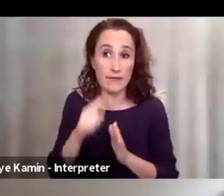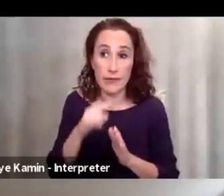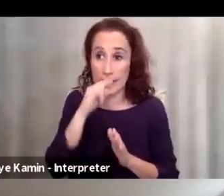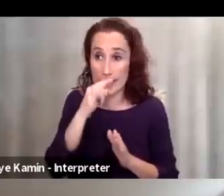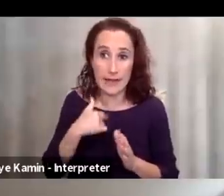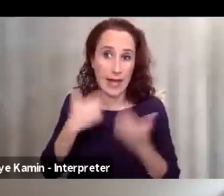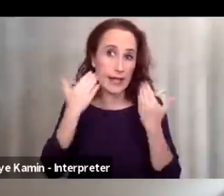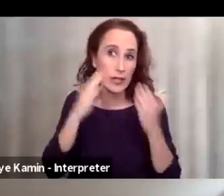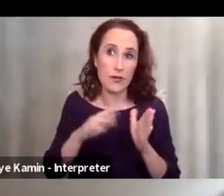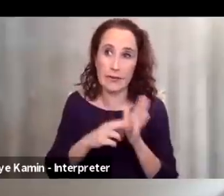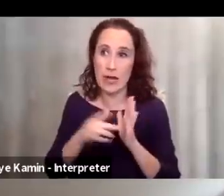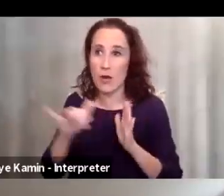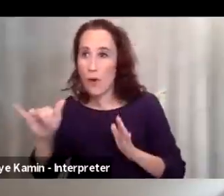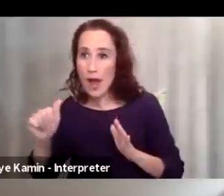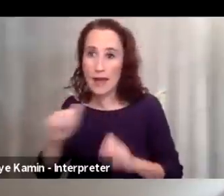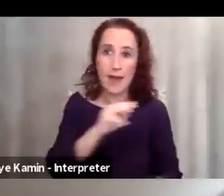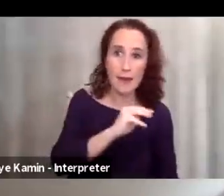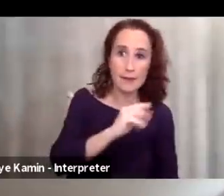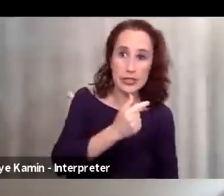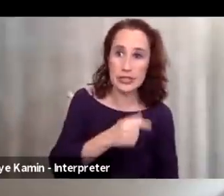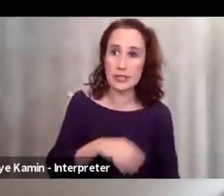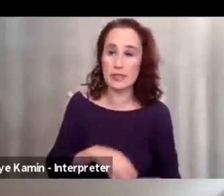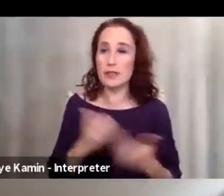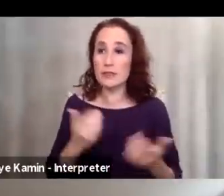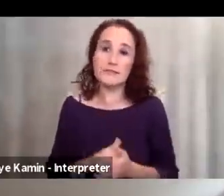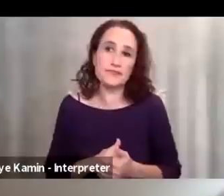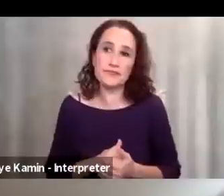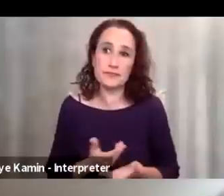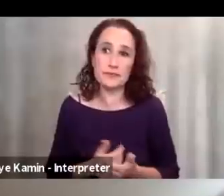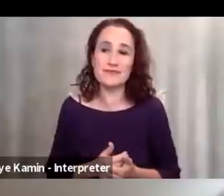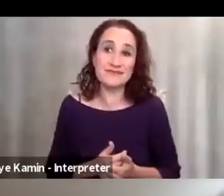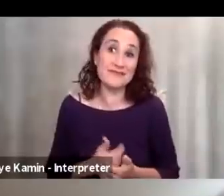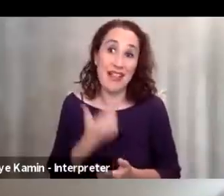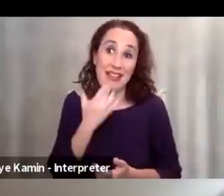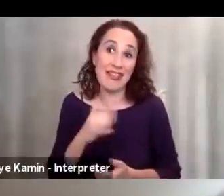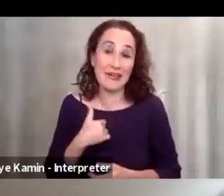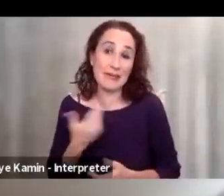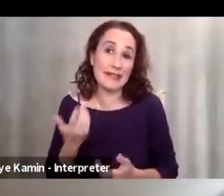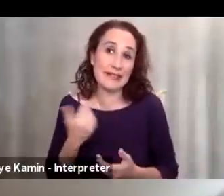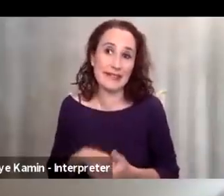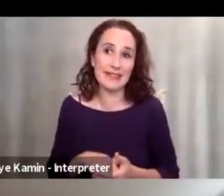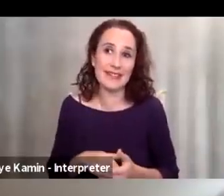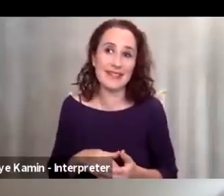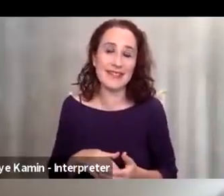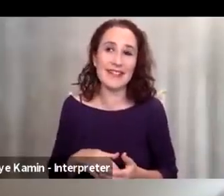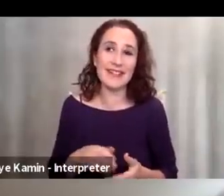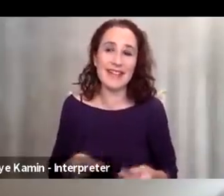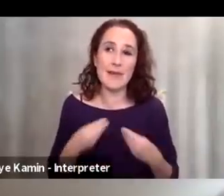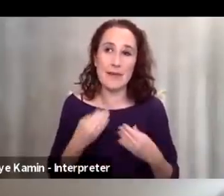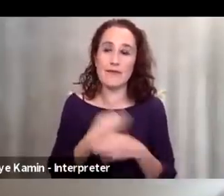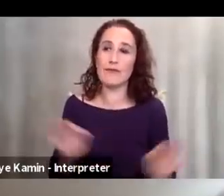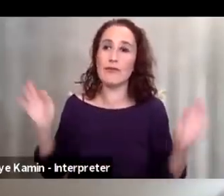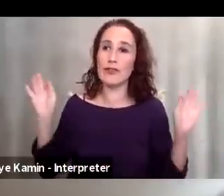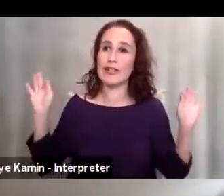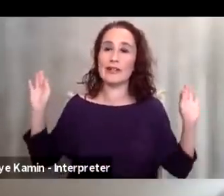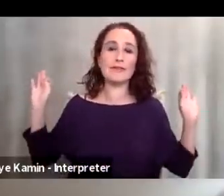And so in a way that was very lucky because I had this freedom to just sort of